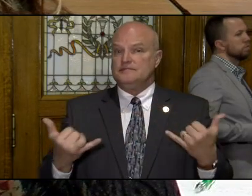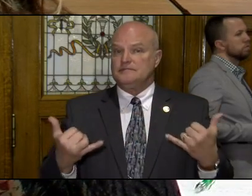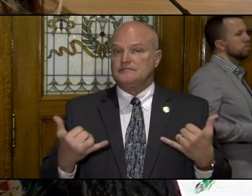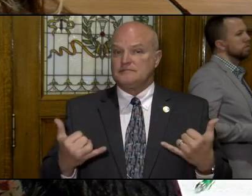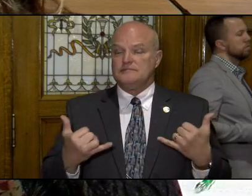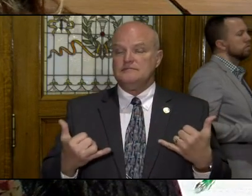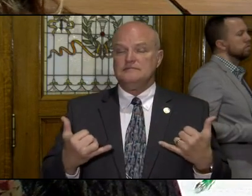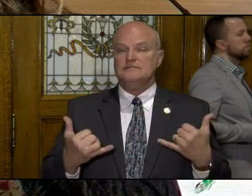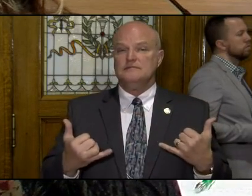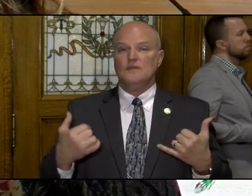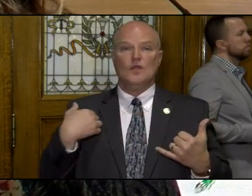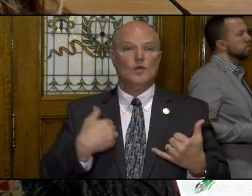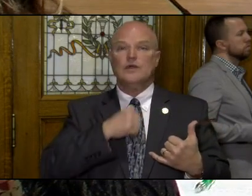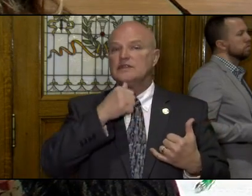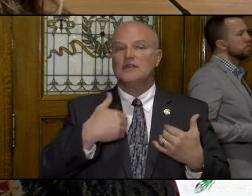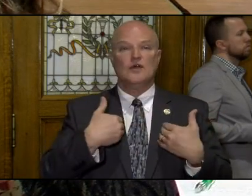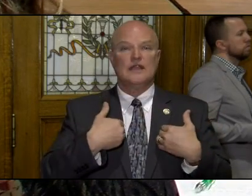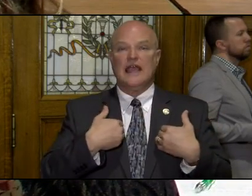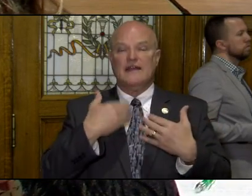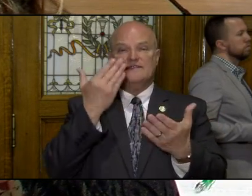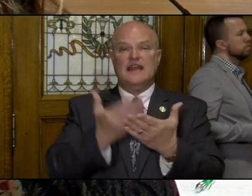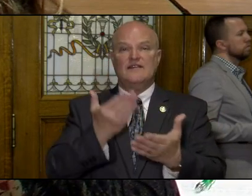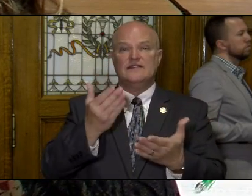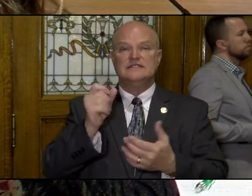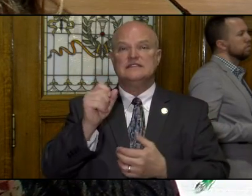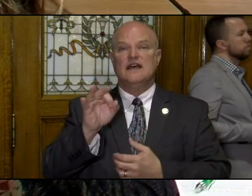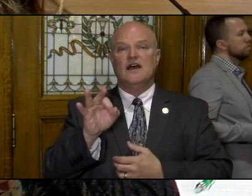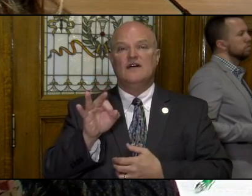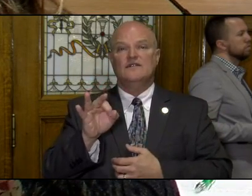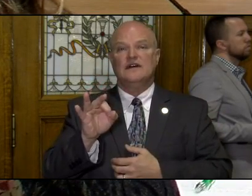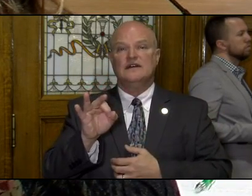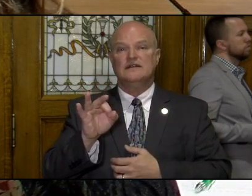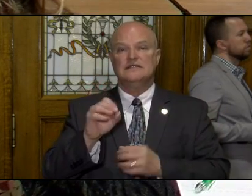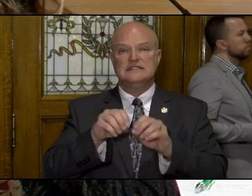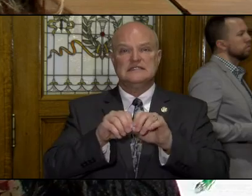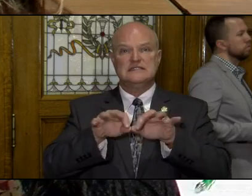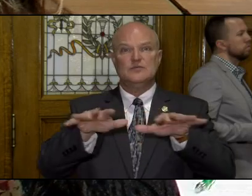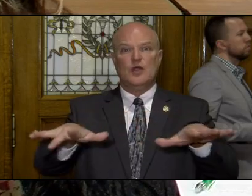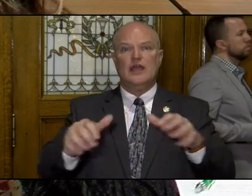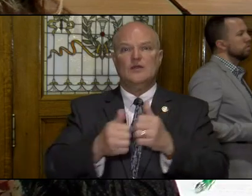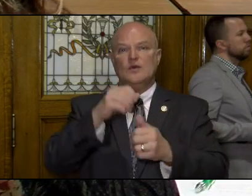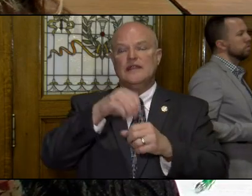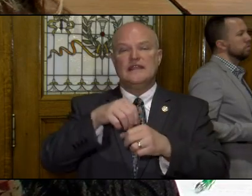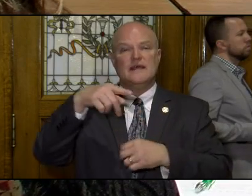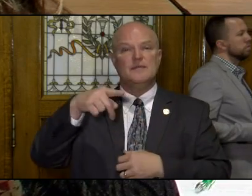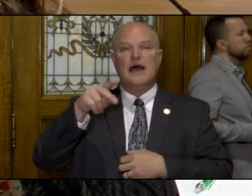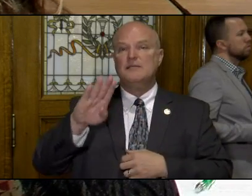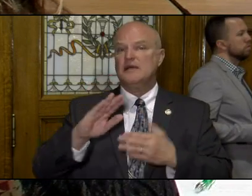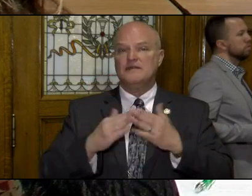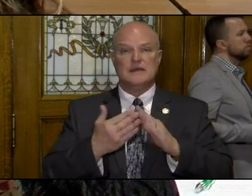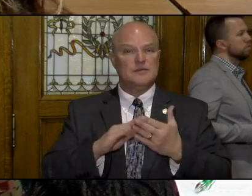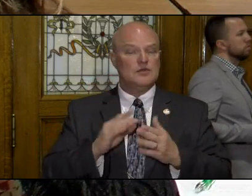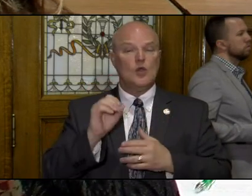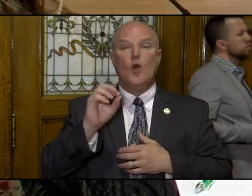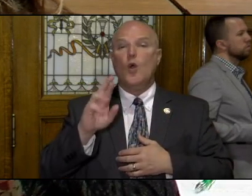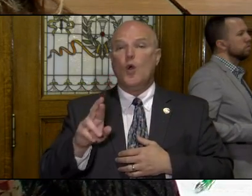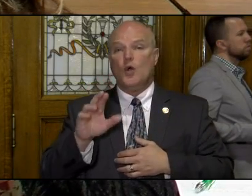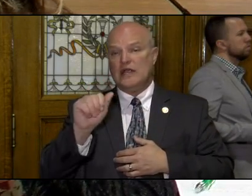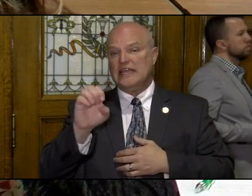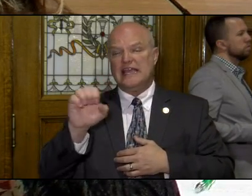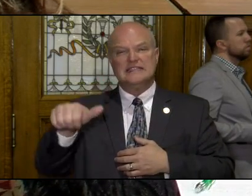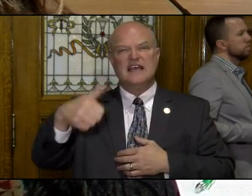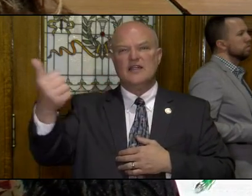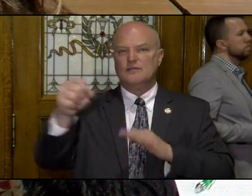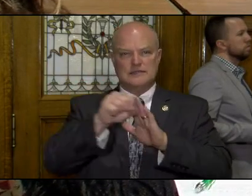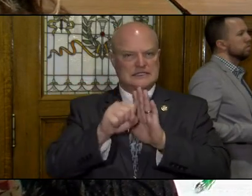point, we don't have evidence of spread within the Pine Bluff community or cases